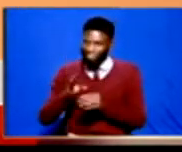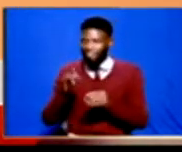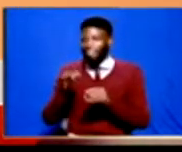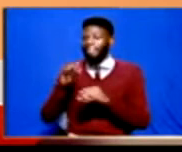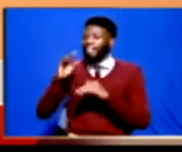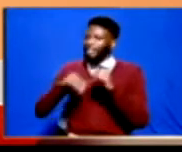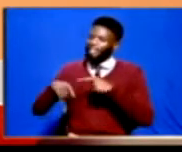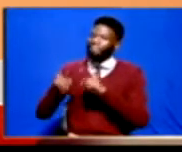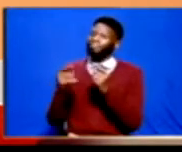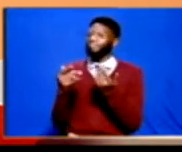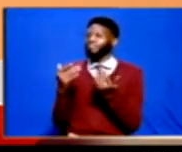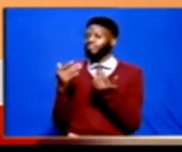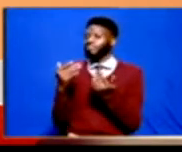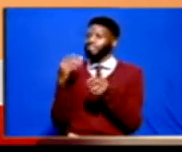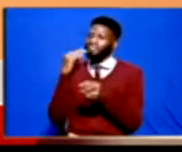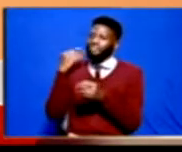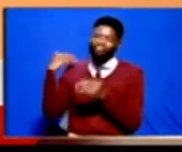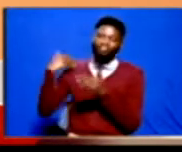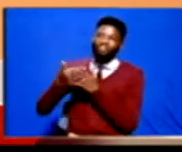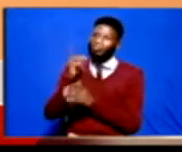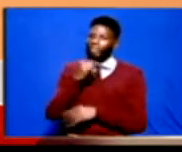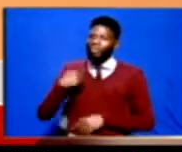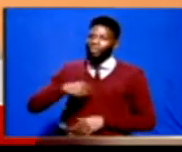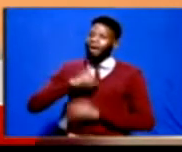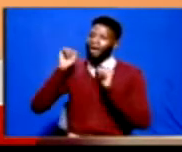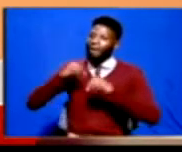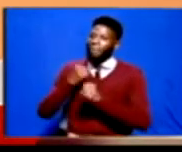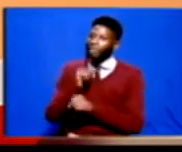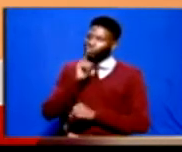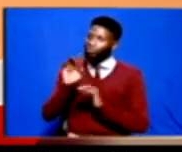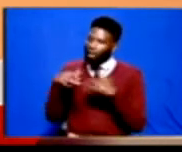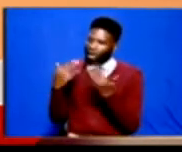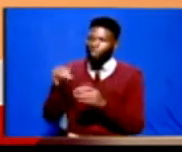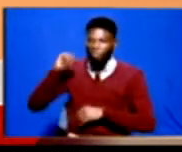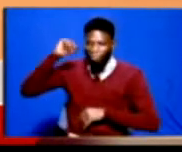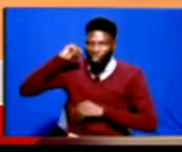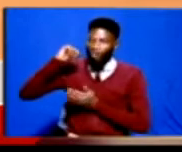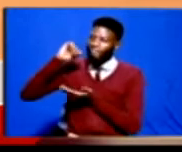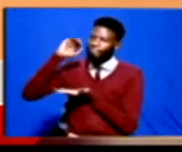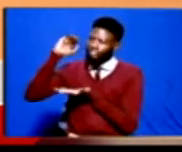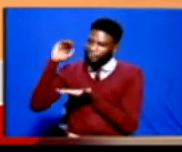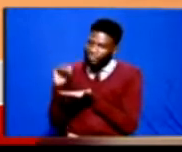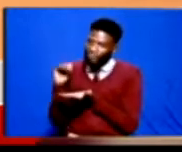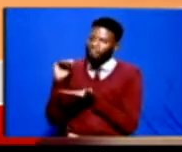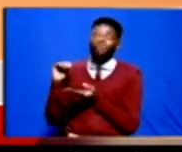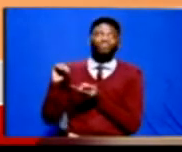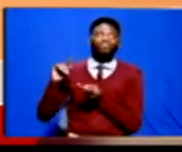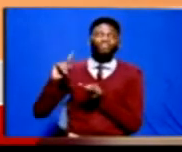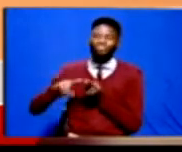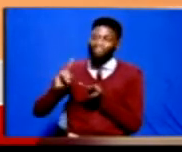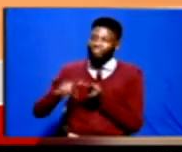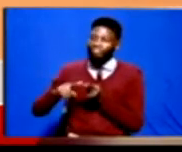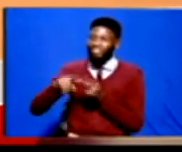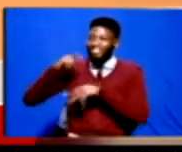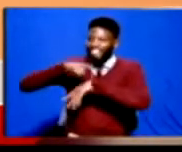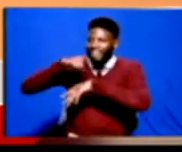so how do we ensure that you know, we cut down on our politics, we cut down on time that it takes,